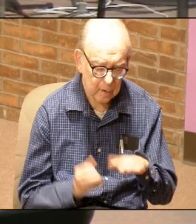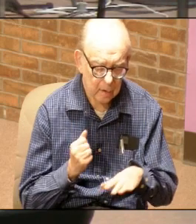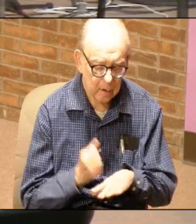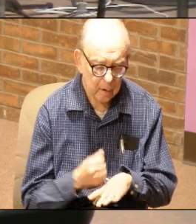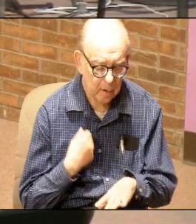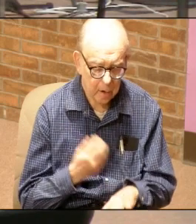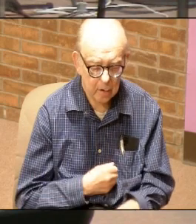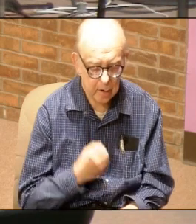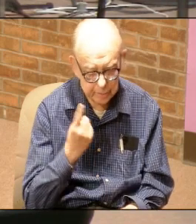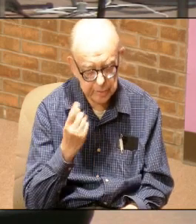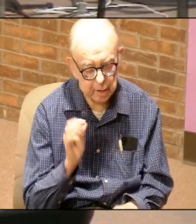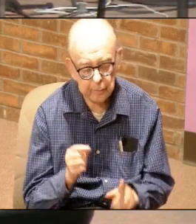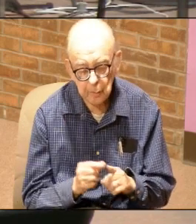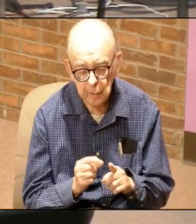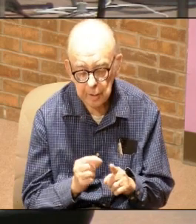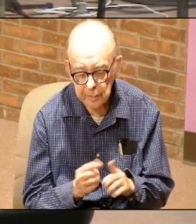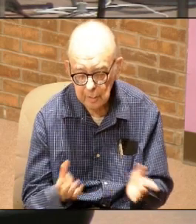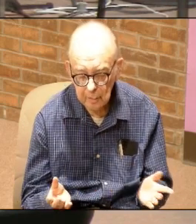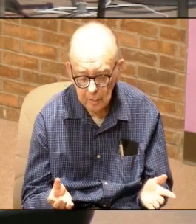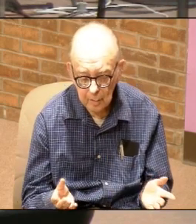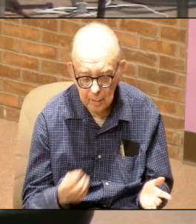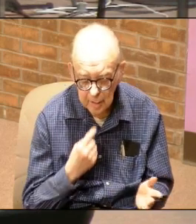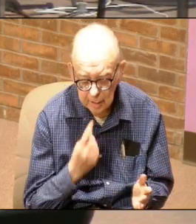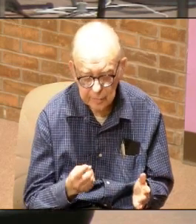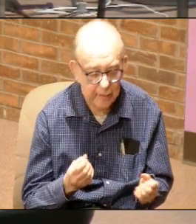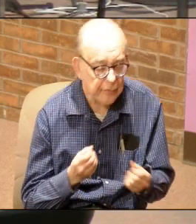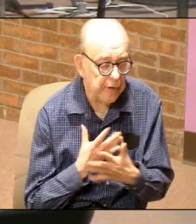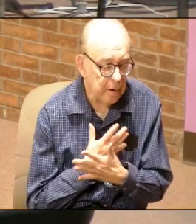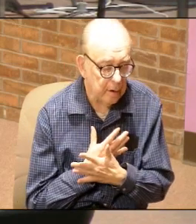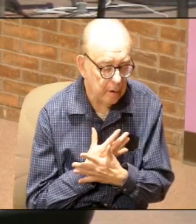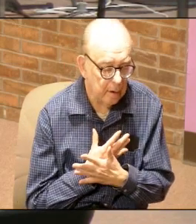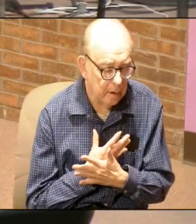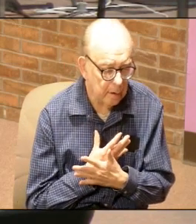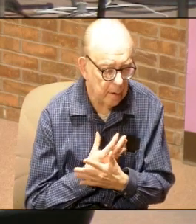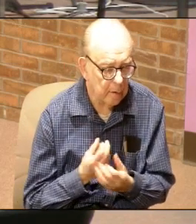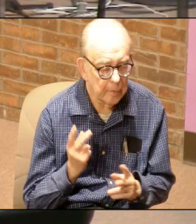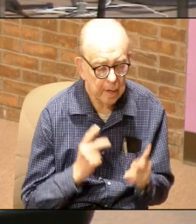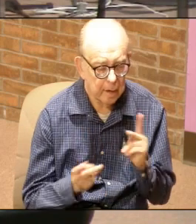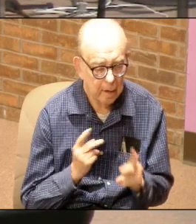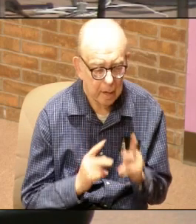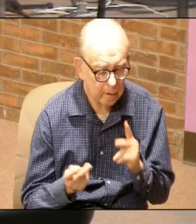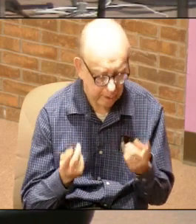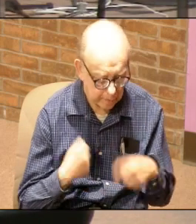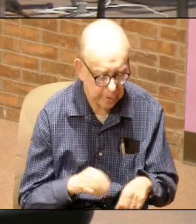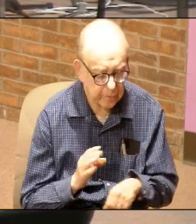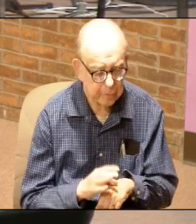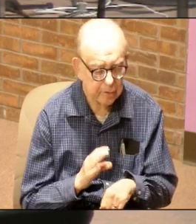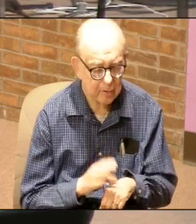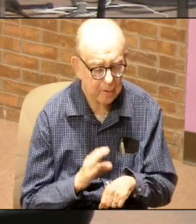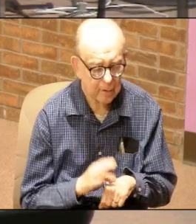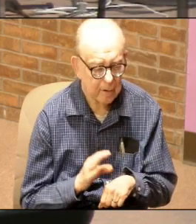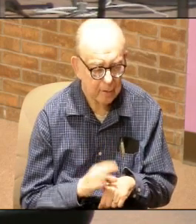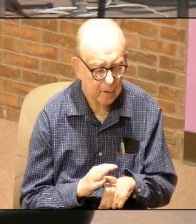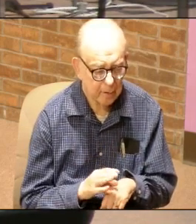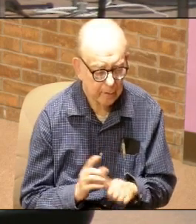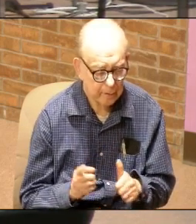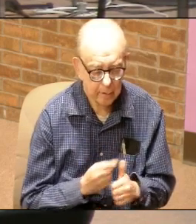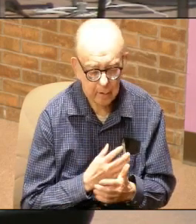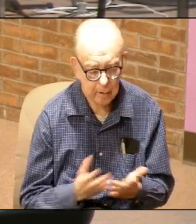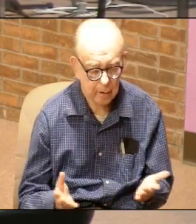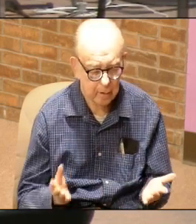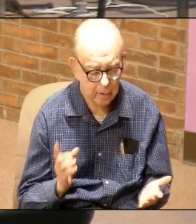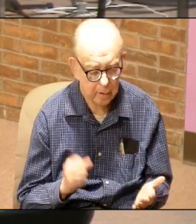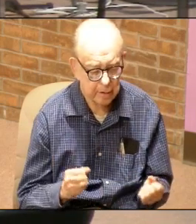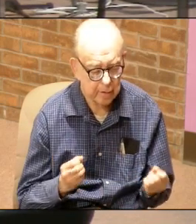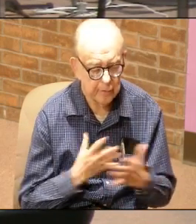our understanding of the word. And when you say fear, this is what a lot of people come into church. The very first thing you say,